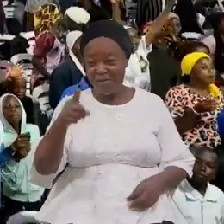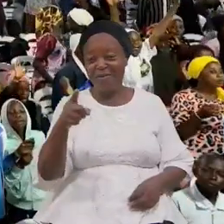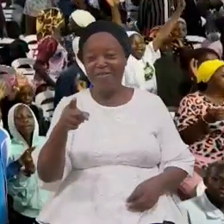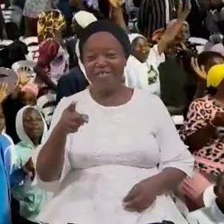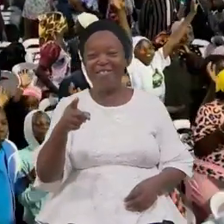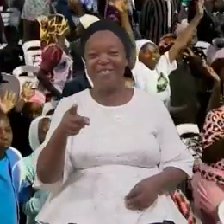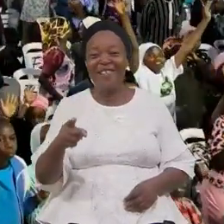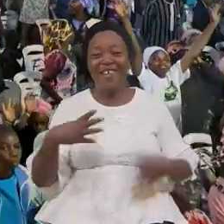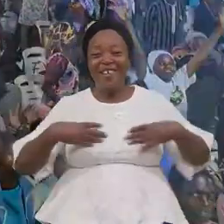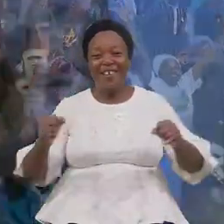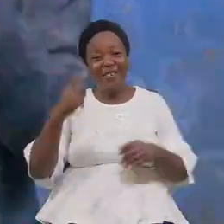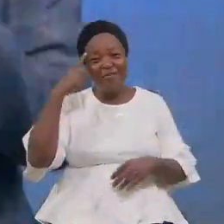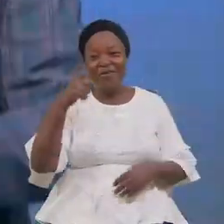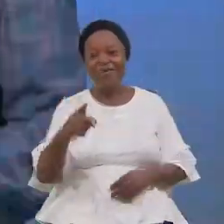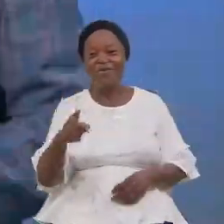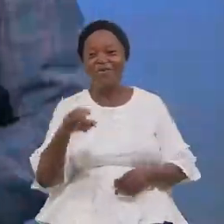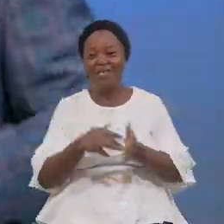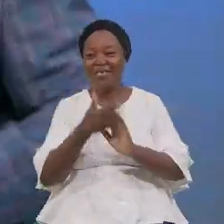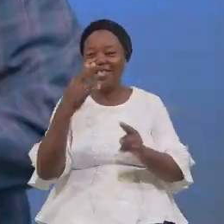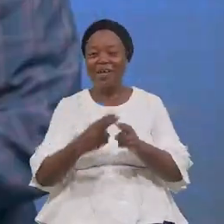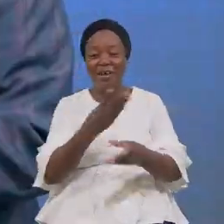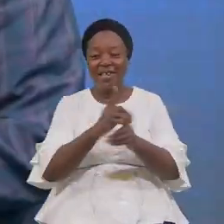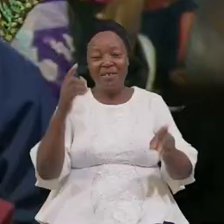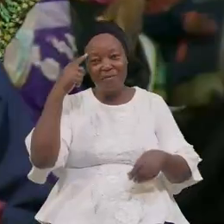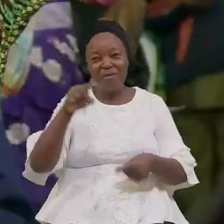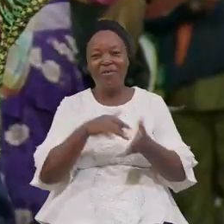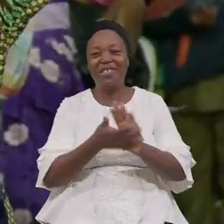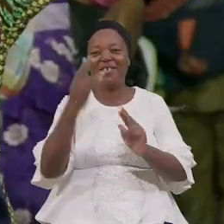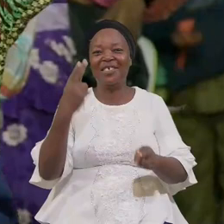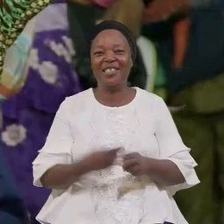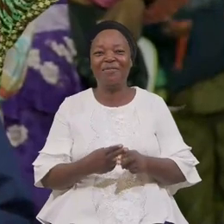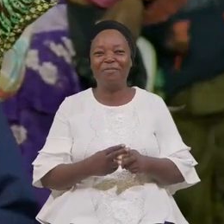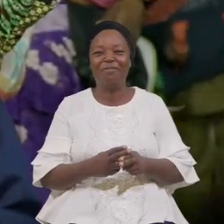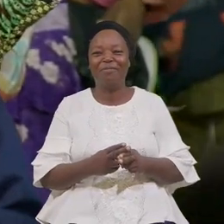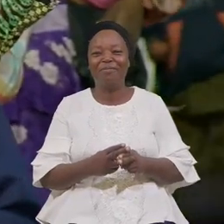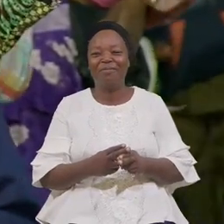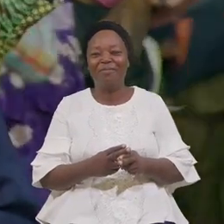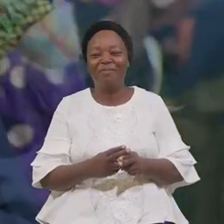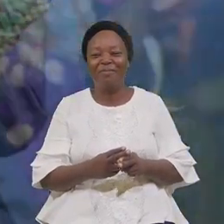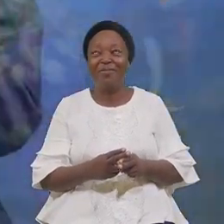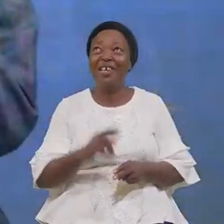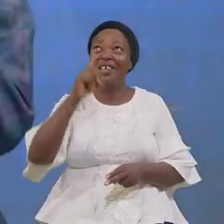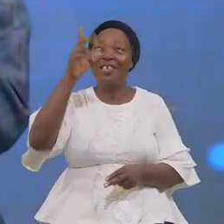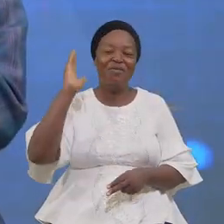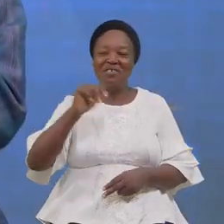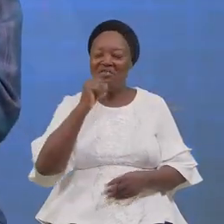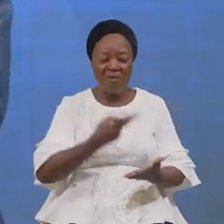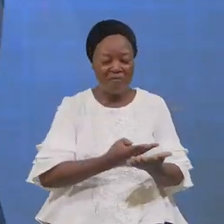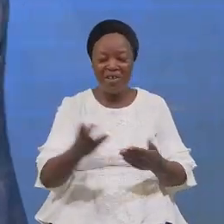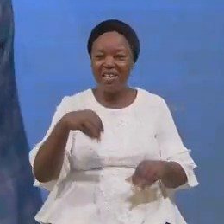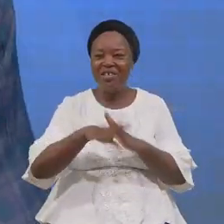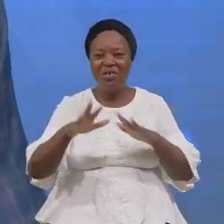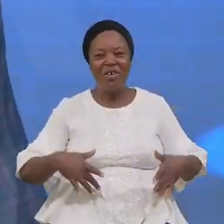Yeah. Healing for you. Yeah. Deliverance for you. Yeah. He will not fail in your life